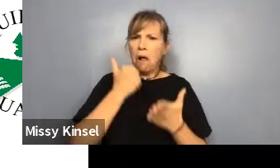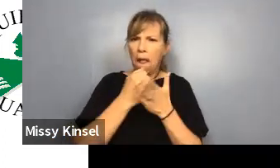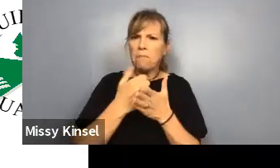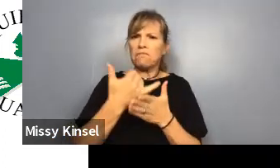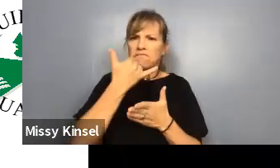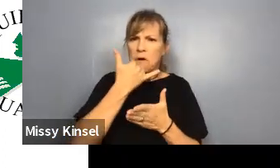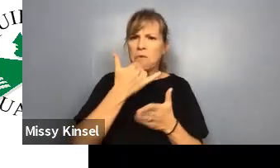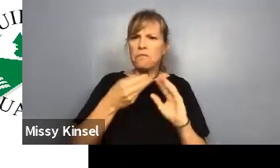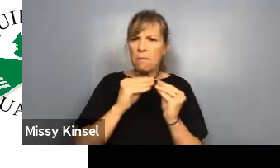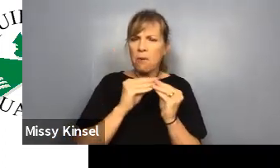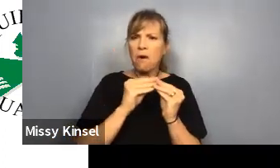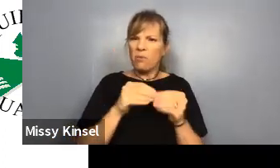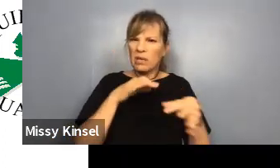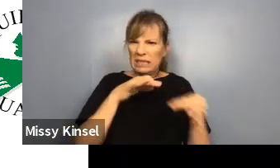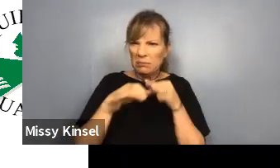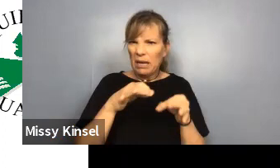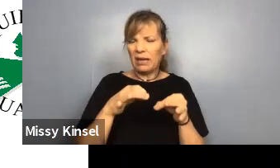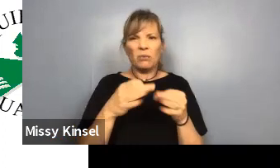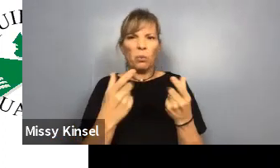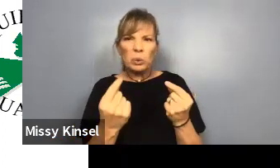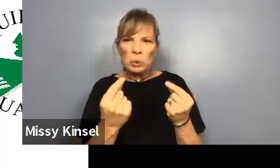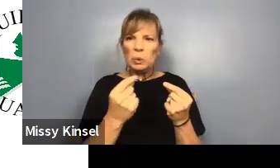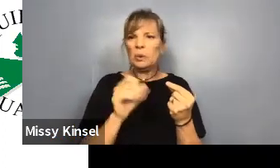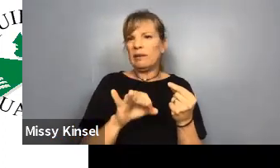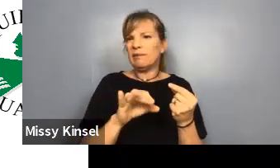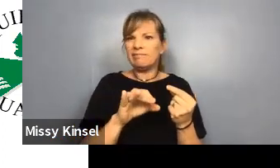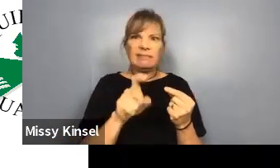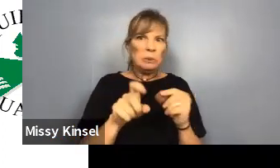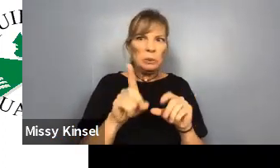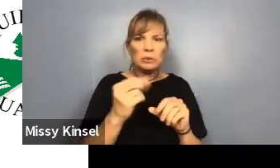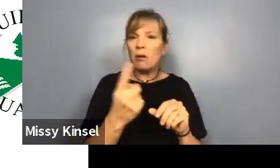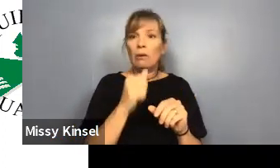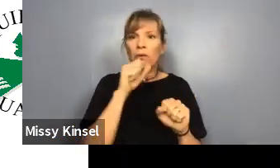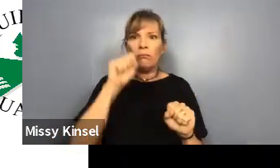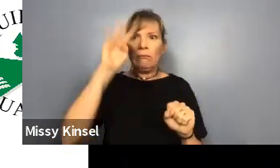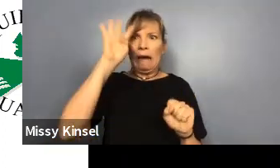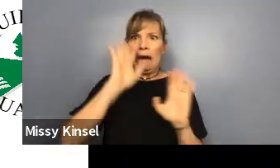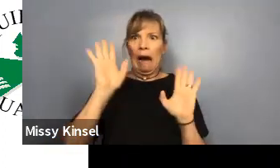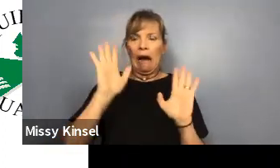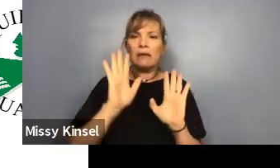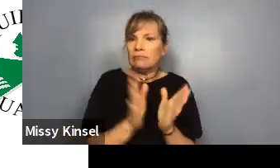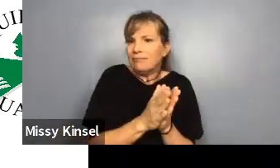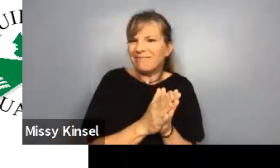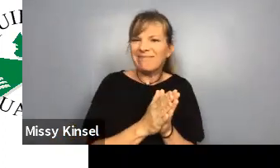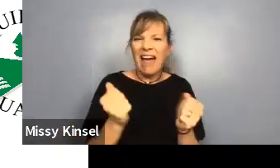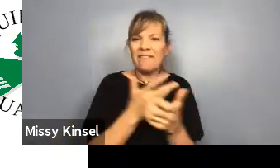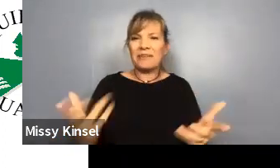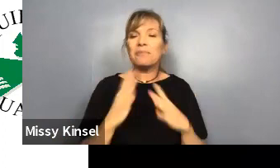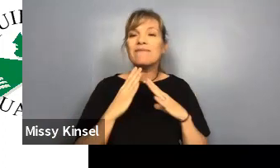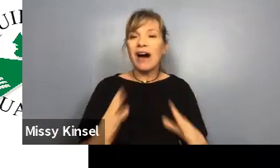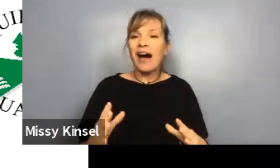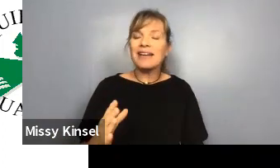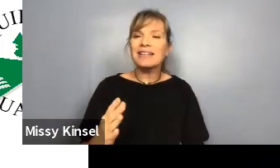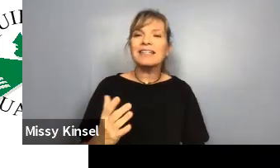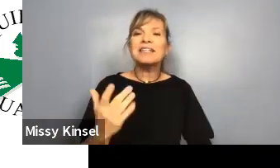walk you through whether you need to do anything. Don't panic. It's again, you know, everything's going to be fine.